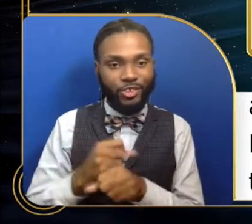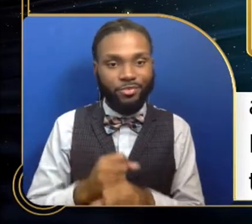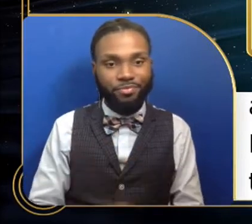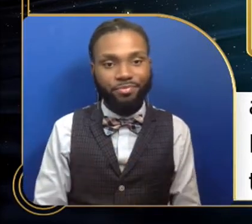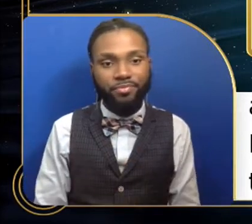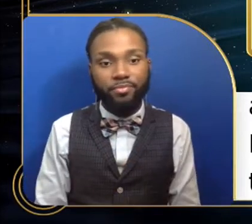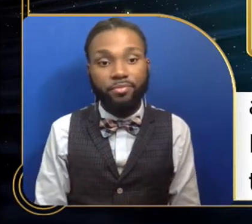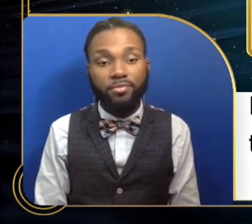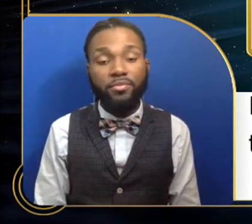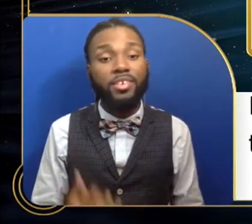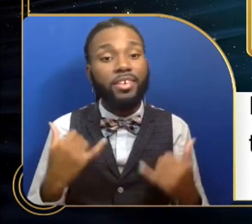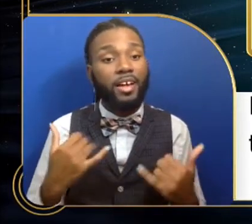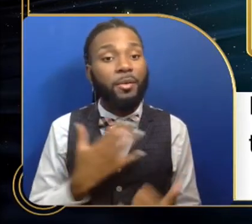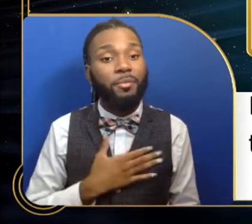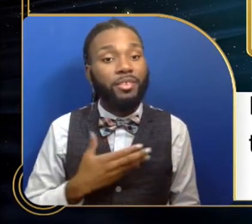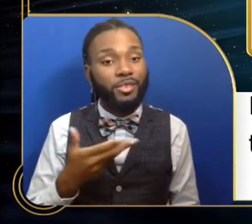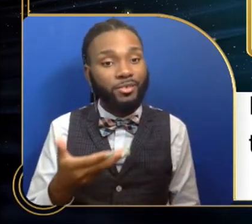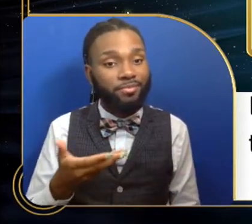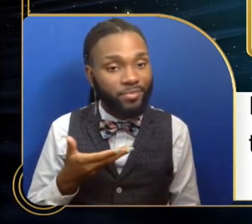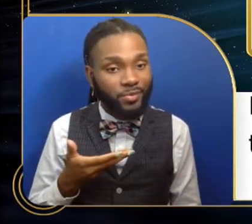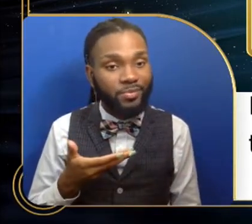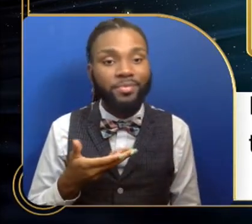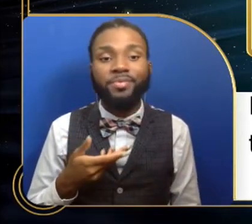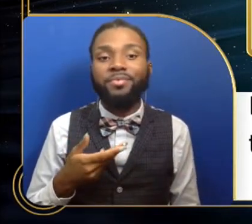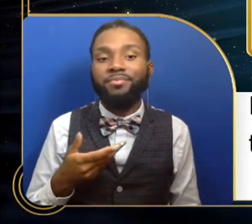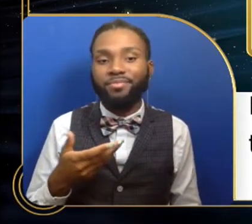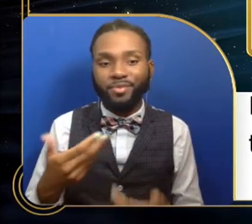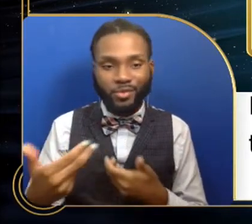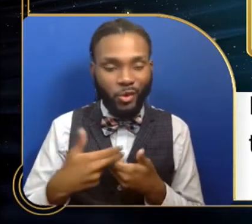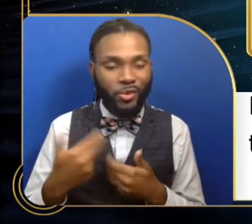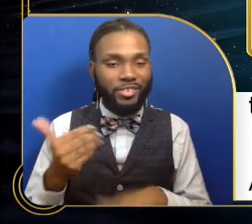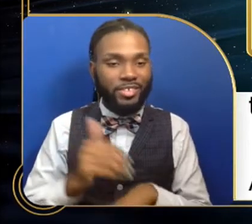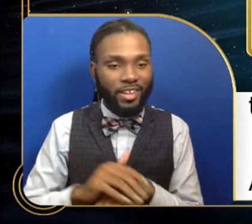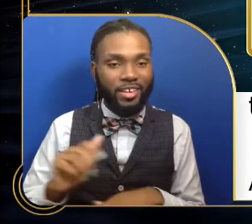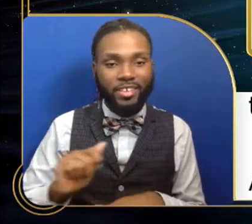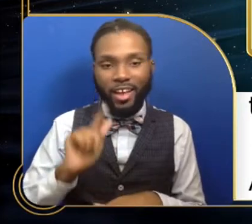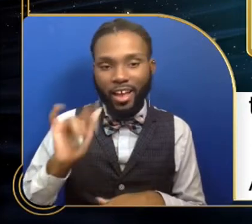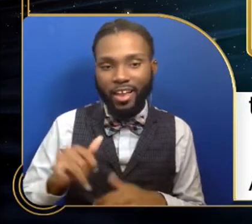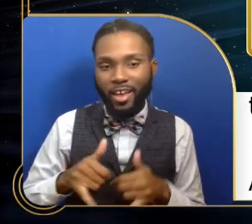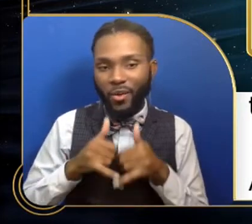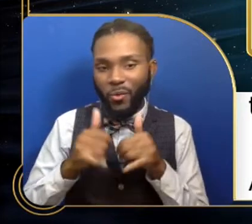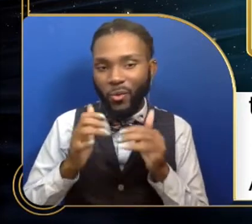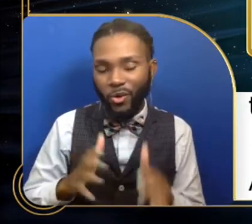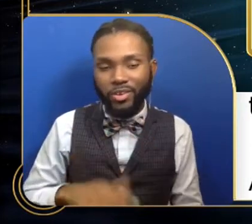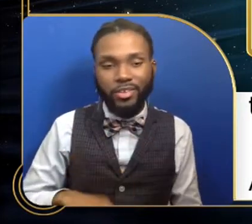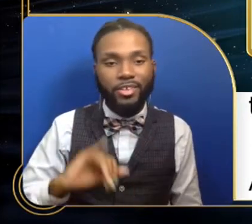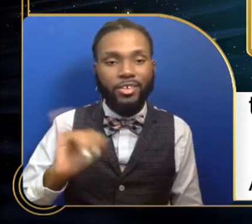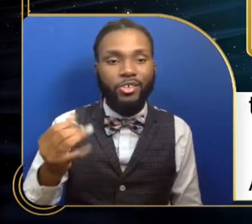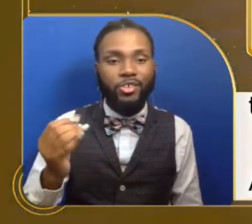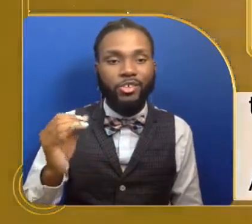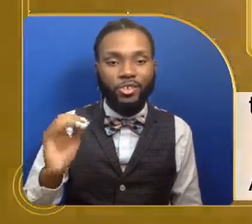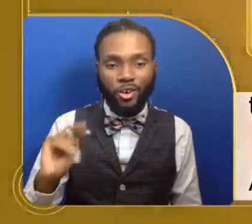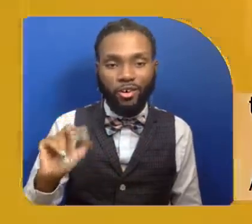please join me in welcoming tonight's Ally awardee, Jonathan Van Ness.